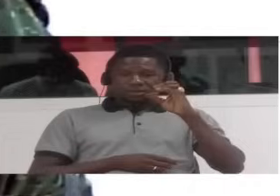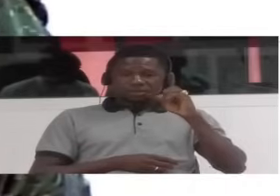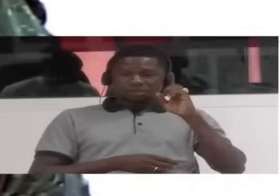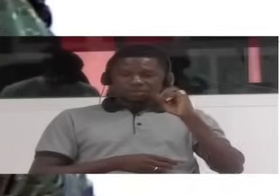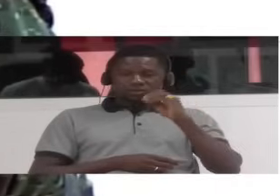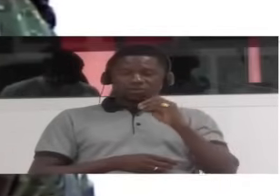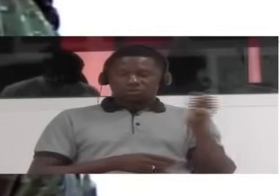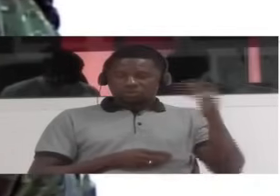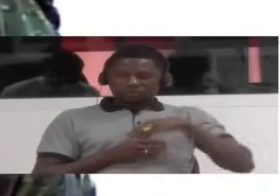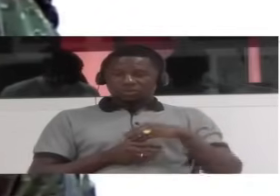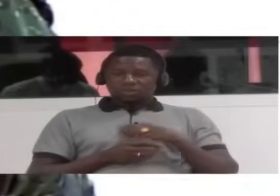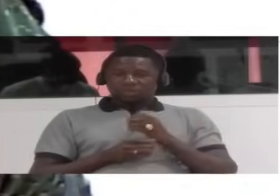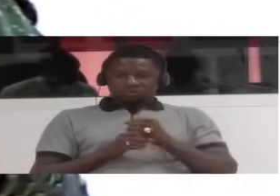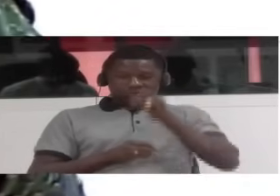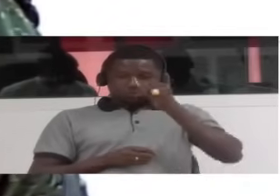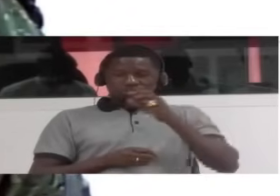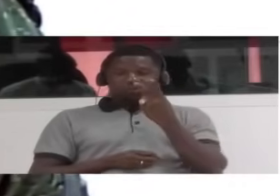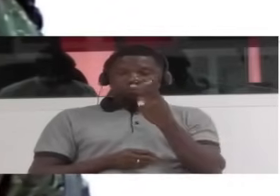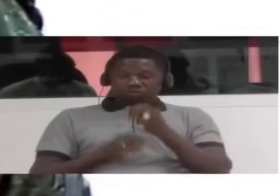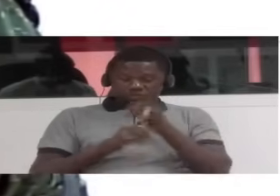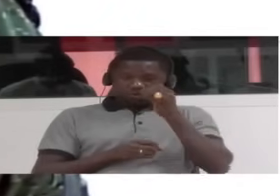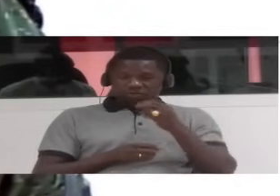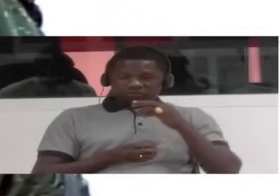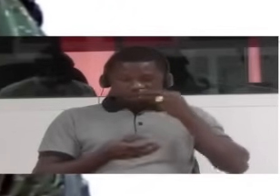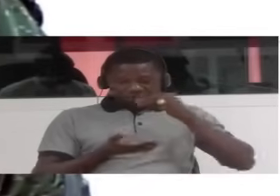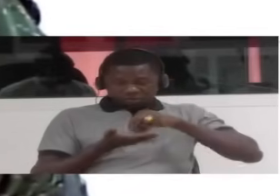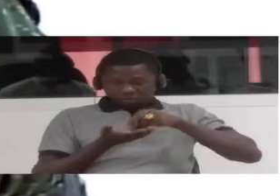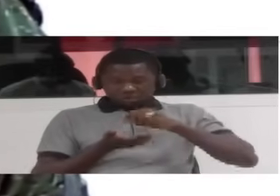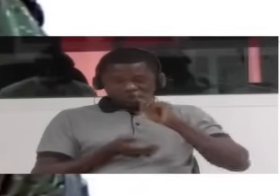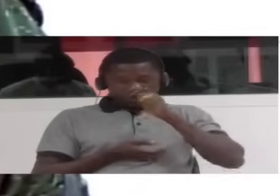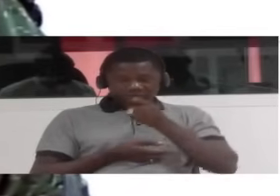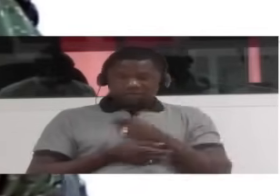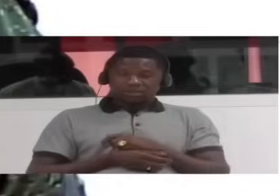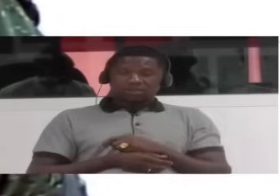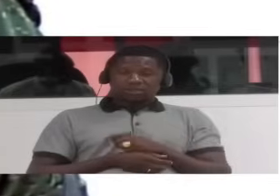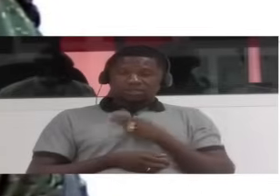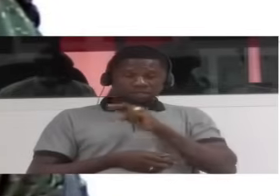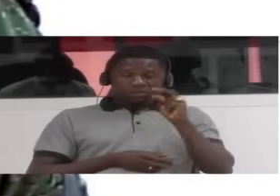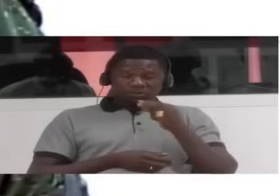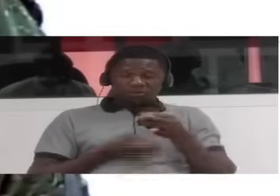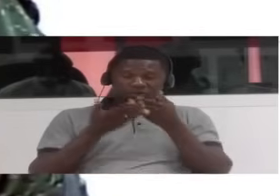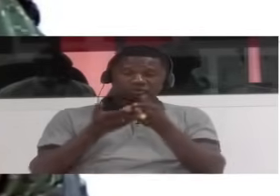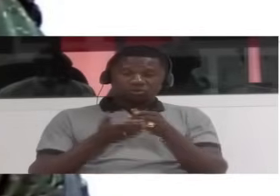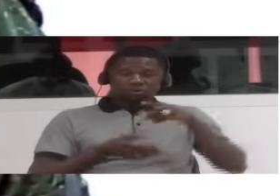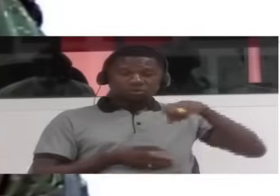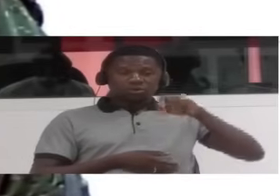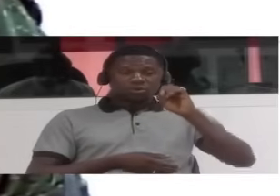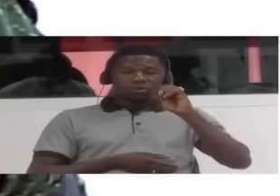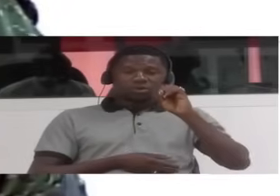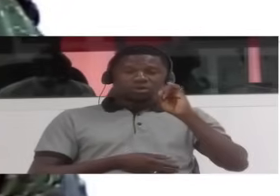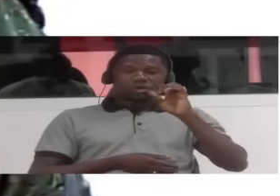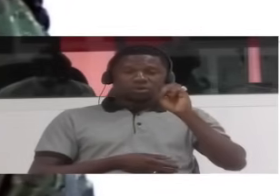that he said are not found in Africa. The name he gave those poisons were Cholulo